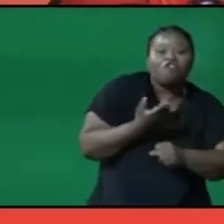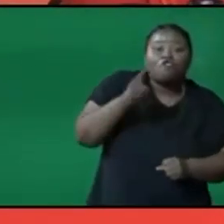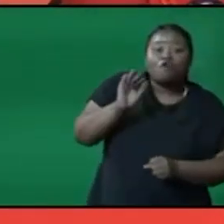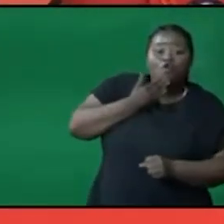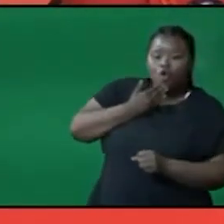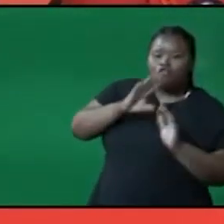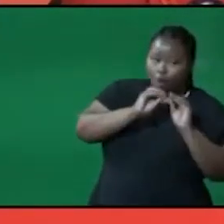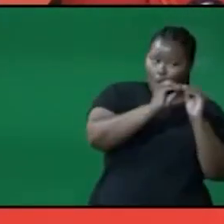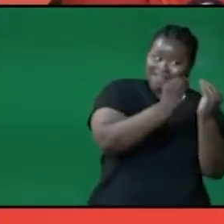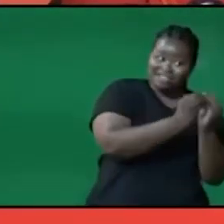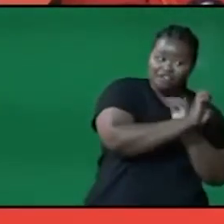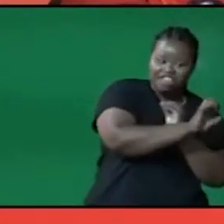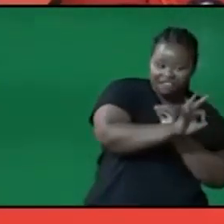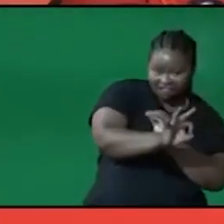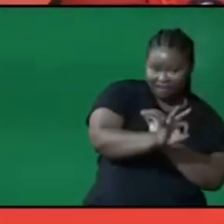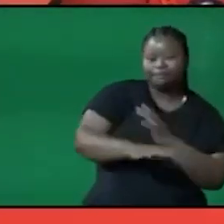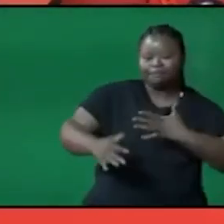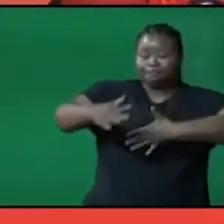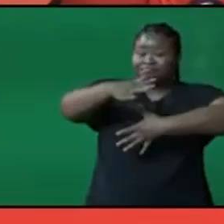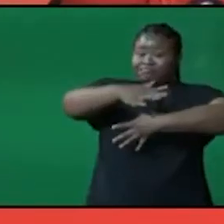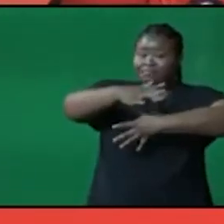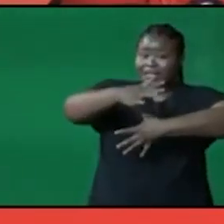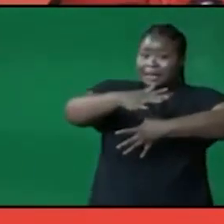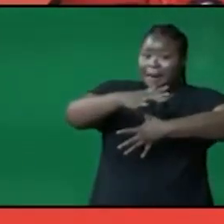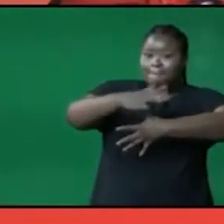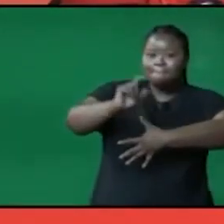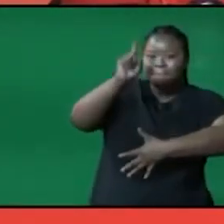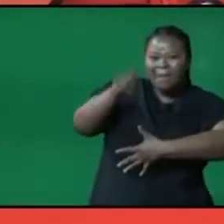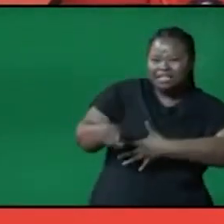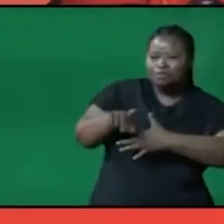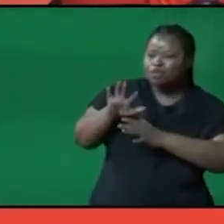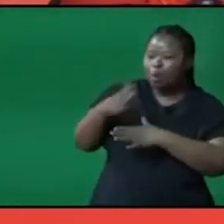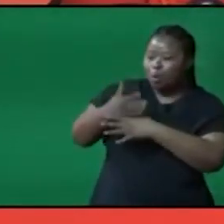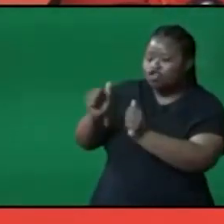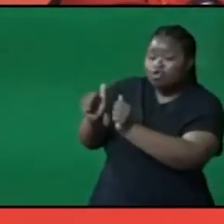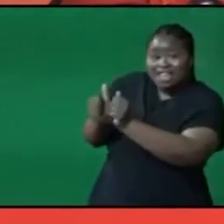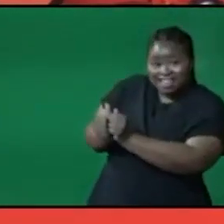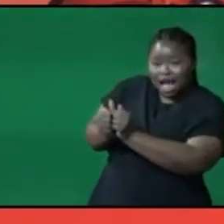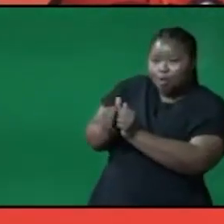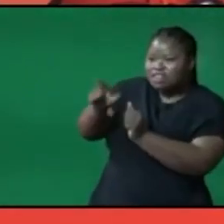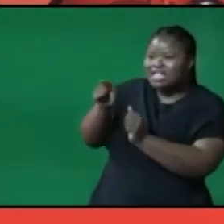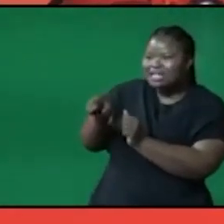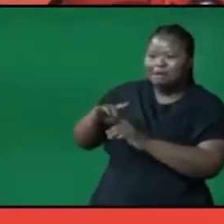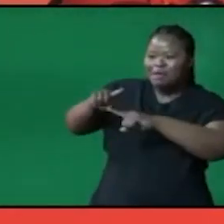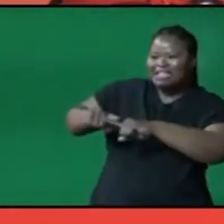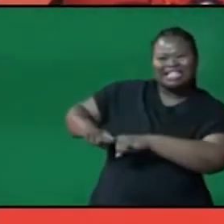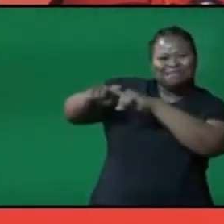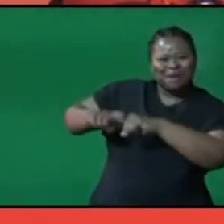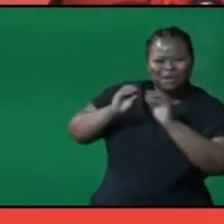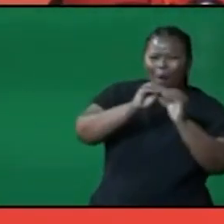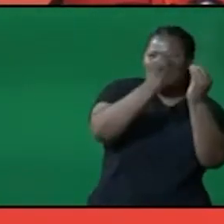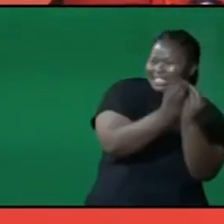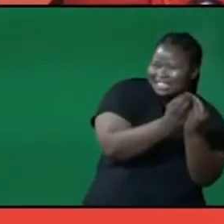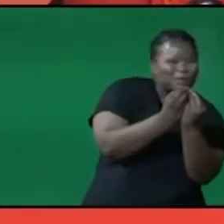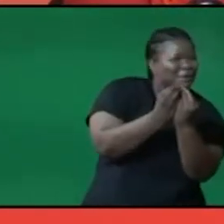organization. The CCT should be composed of commissars who will not completely depend on the